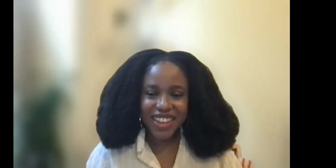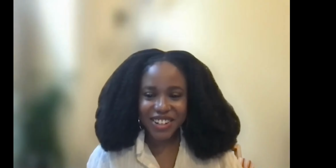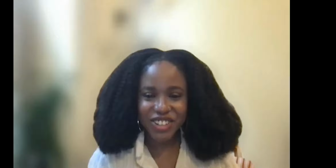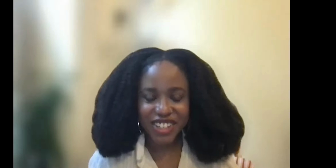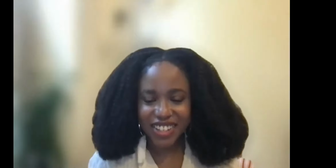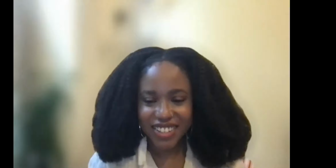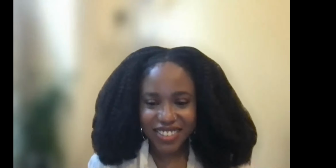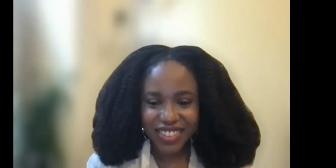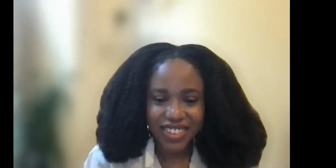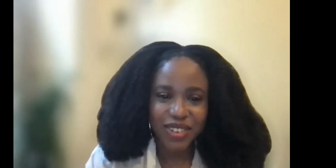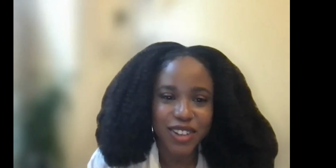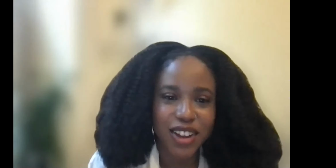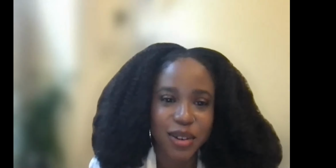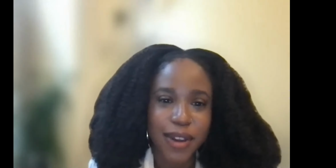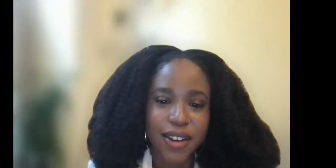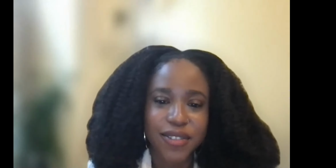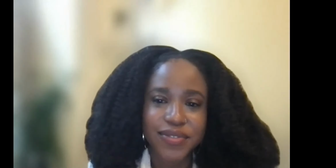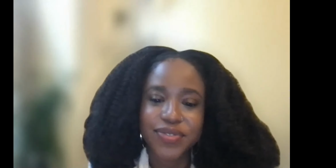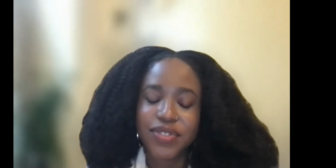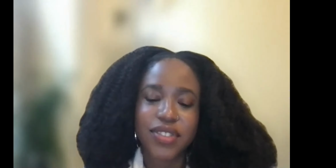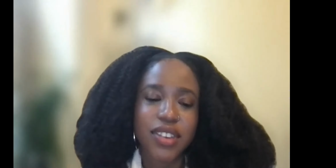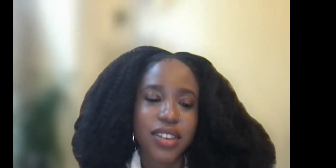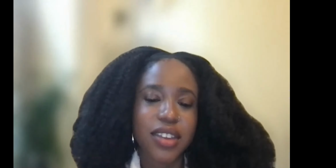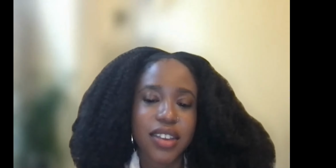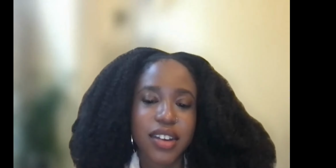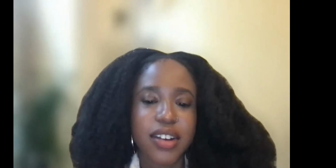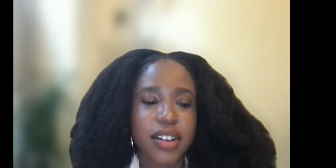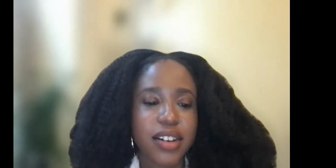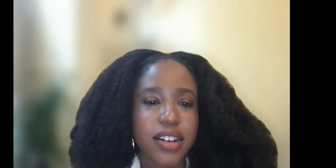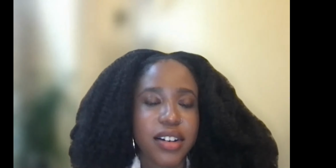Love the energy. That's what I'm talking about.